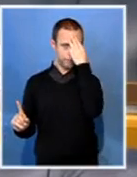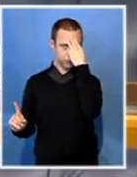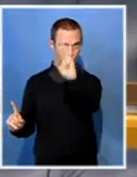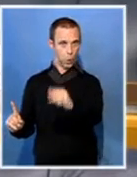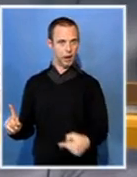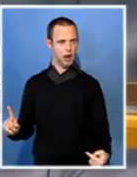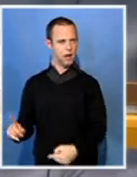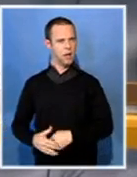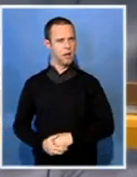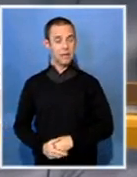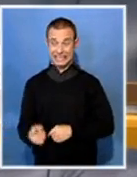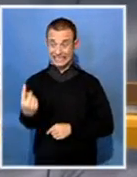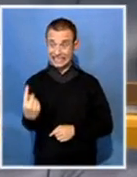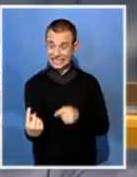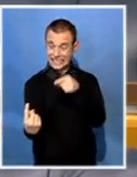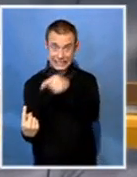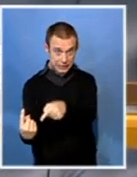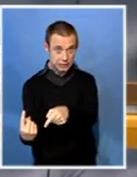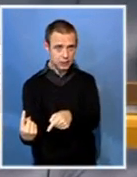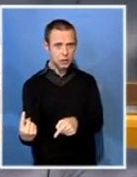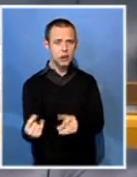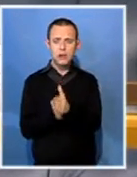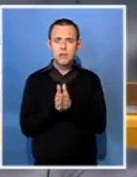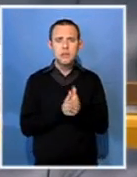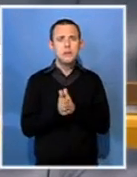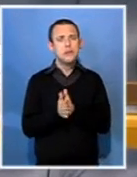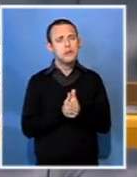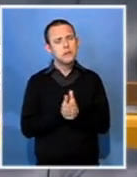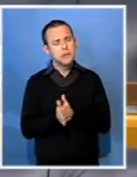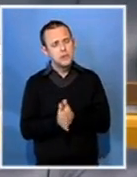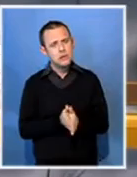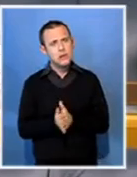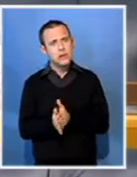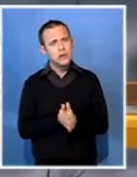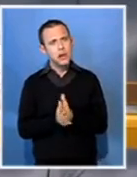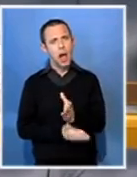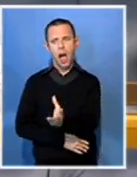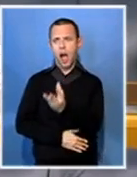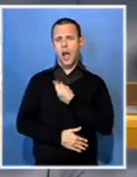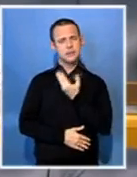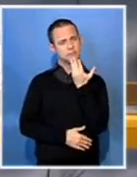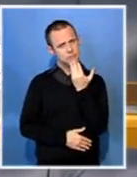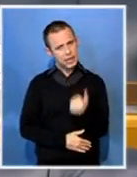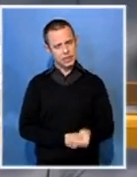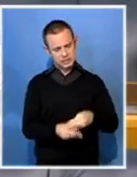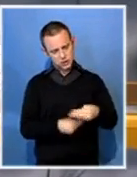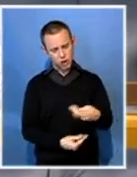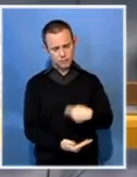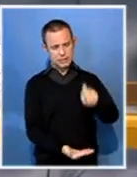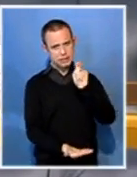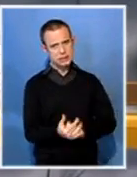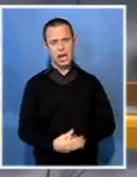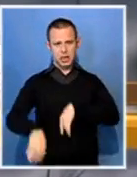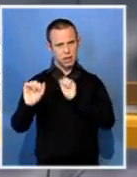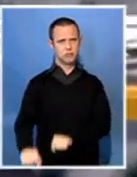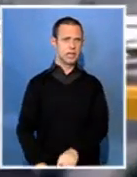Dr. Ngubane pleaded with me, saying, open quote, "Please sign this thing so that we